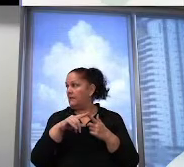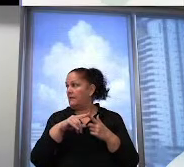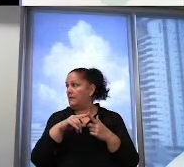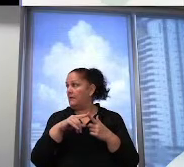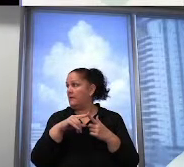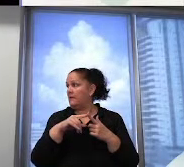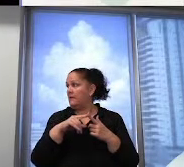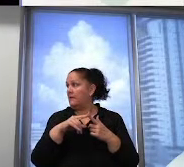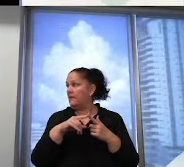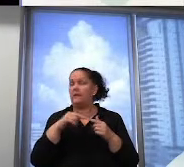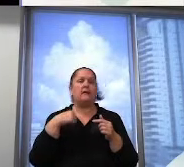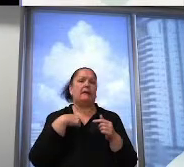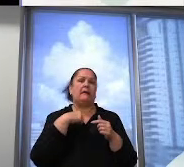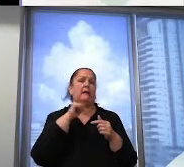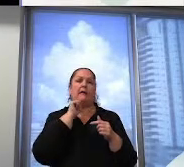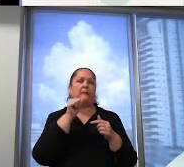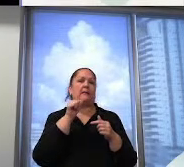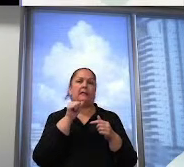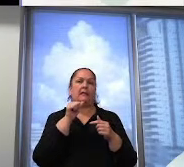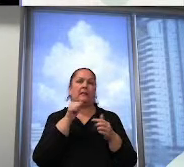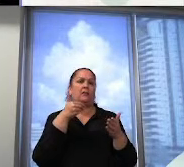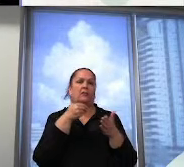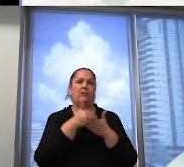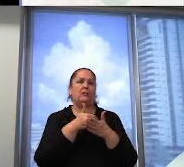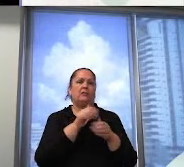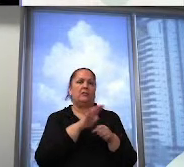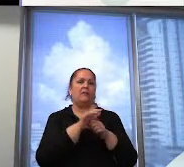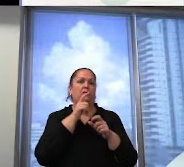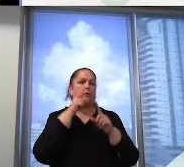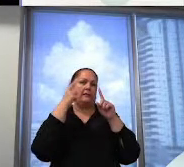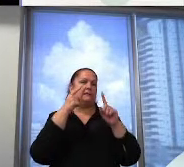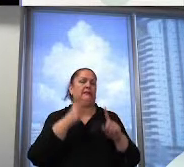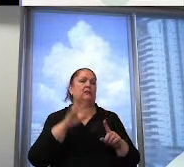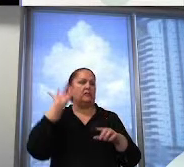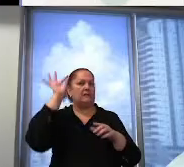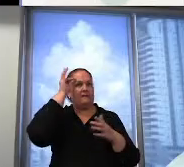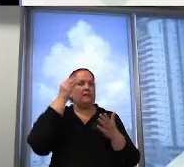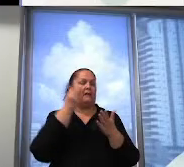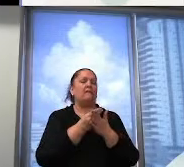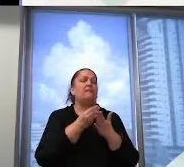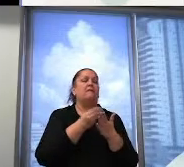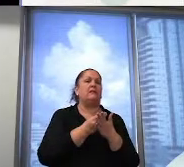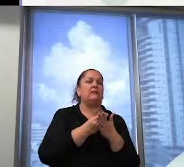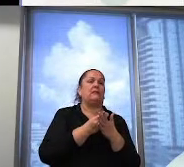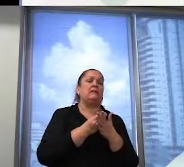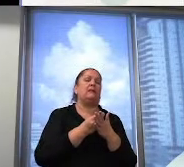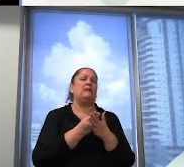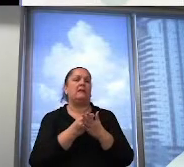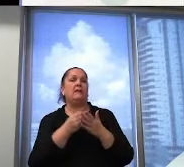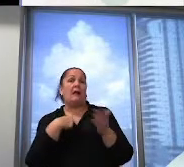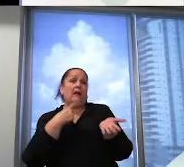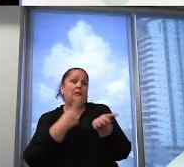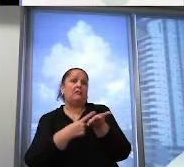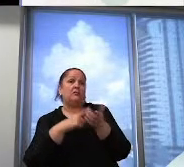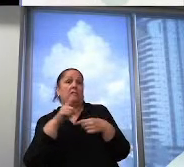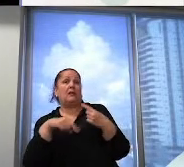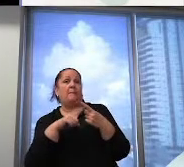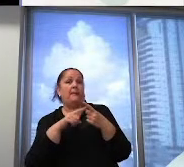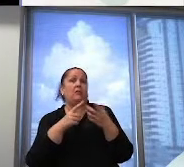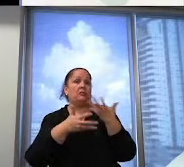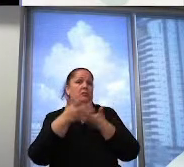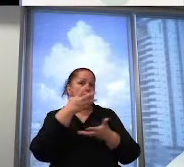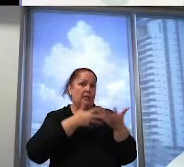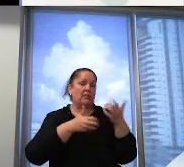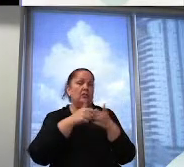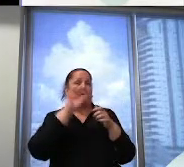about? Yeah. I'm not close enough to the details of the federal funding. I can talk more